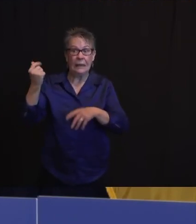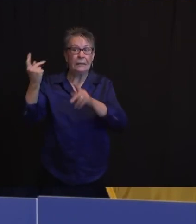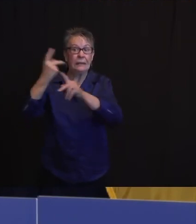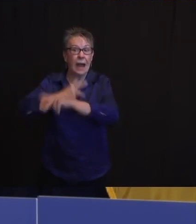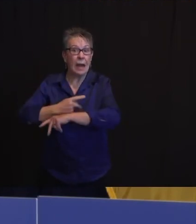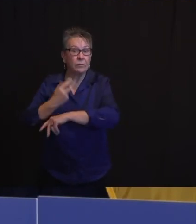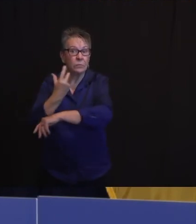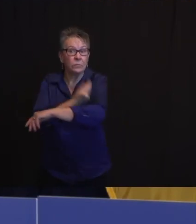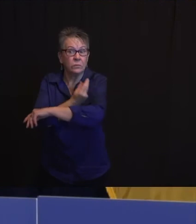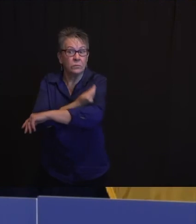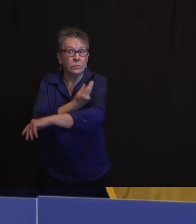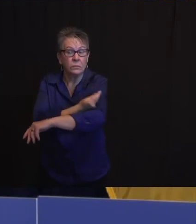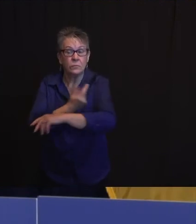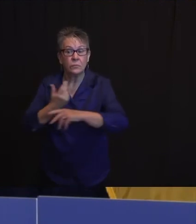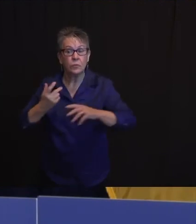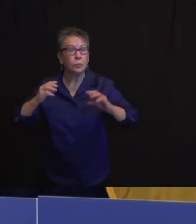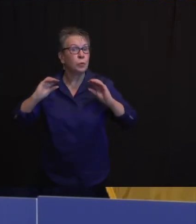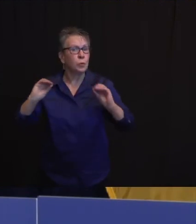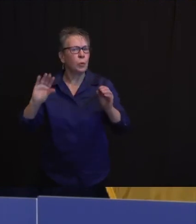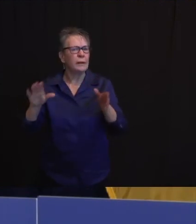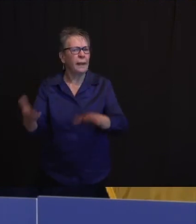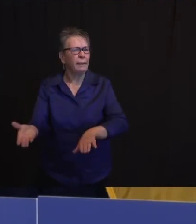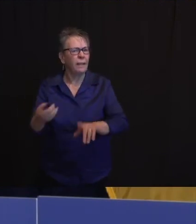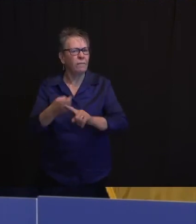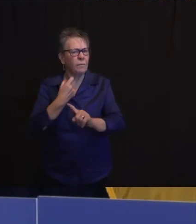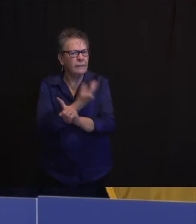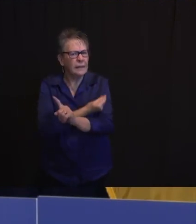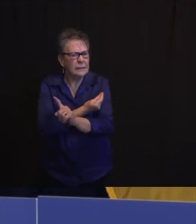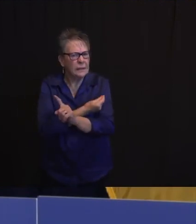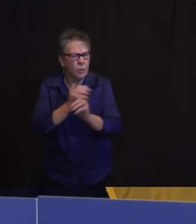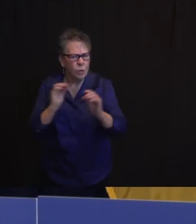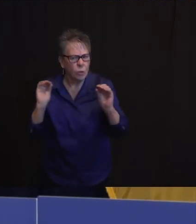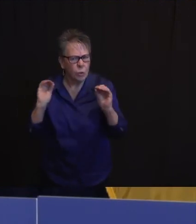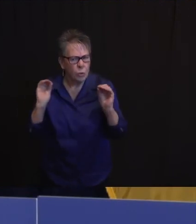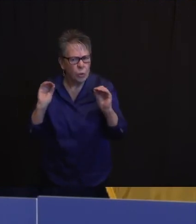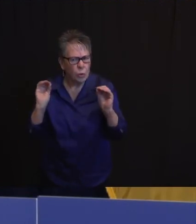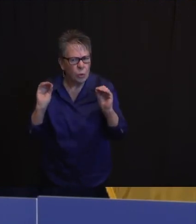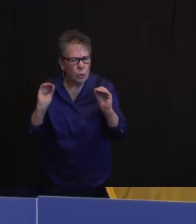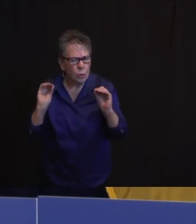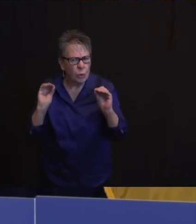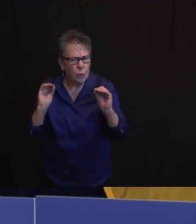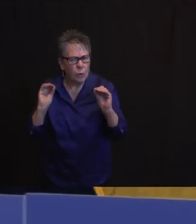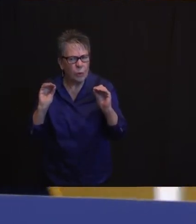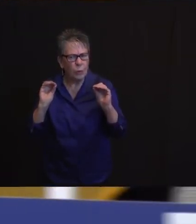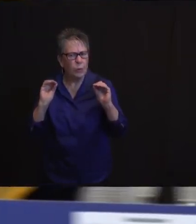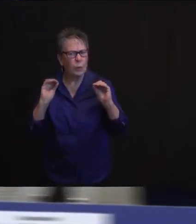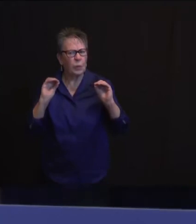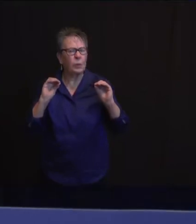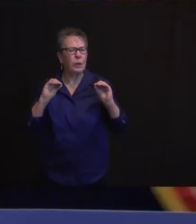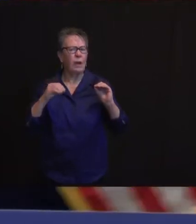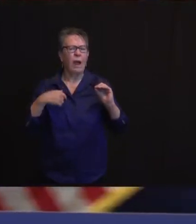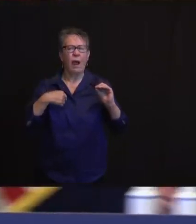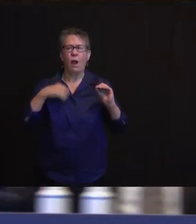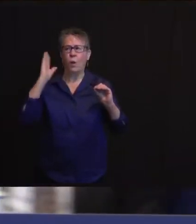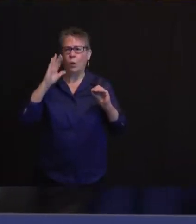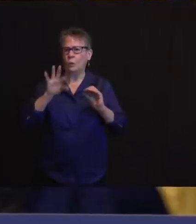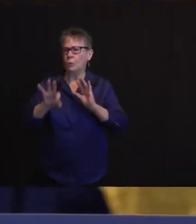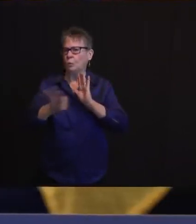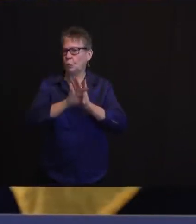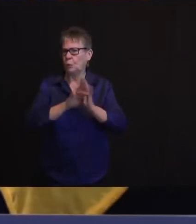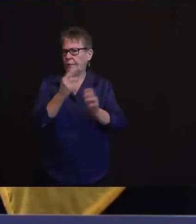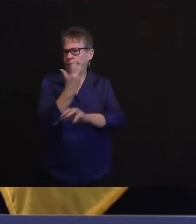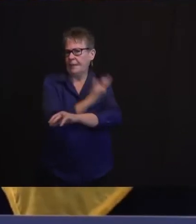vaccine. I certainly would take my odds with the vaccine over the virus any day of the week. That is well put. And by the way, the